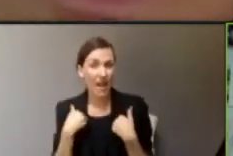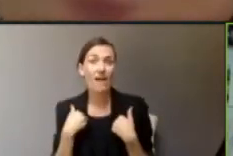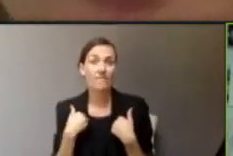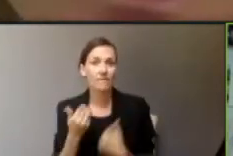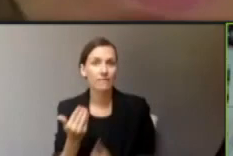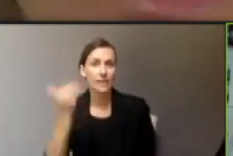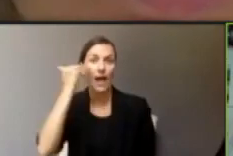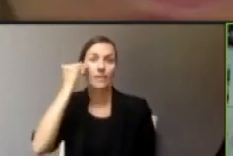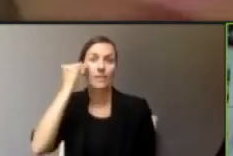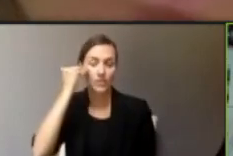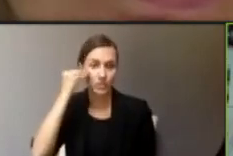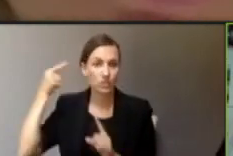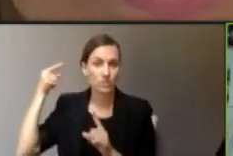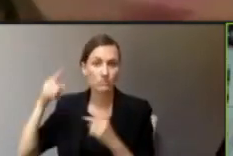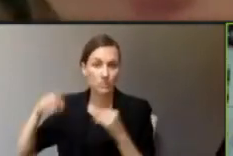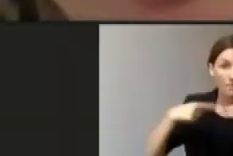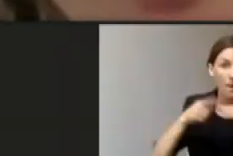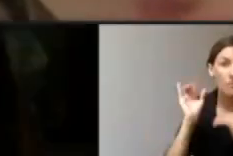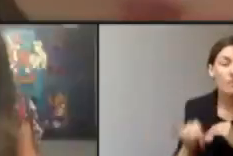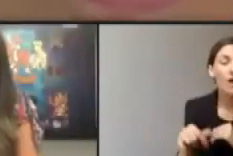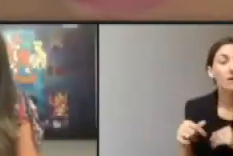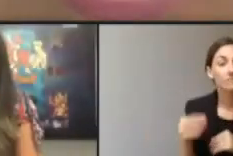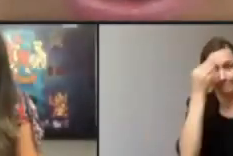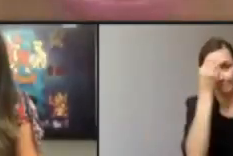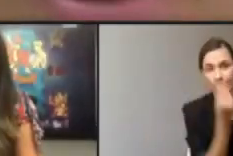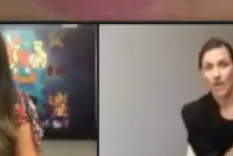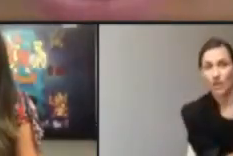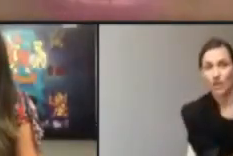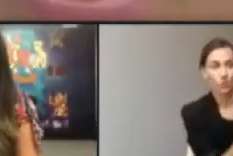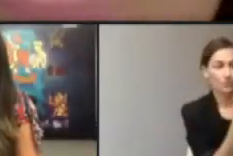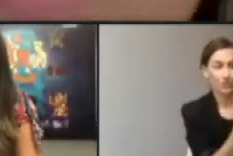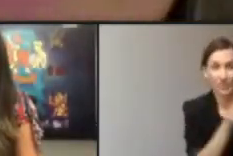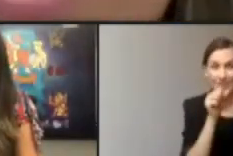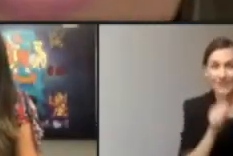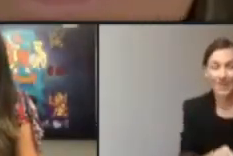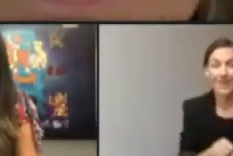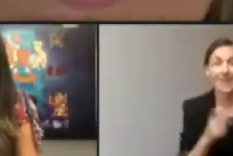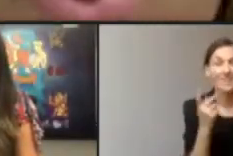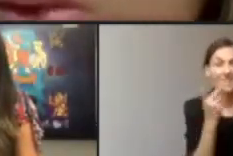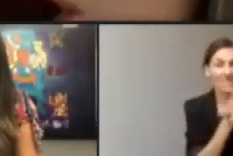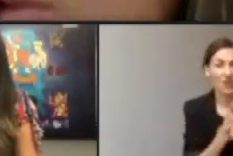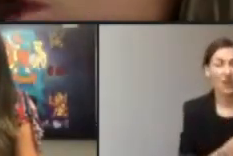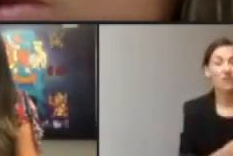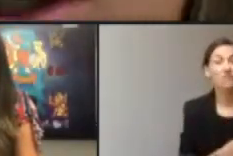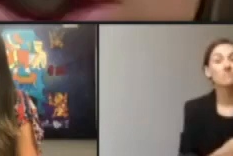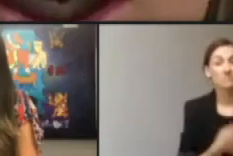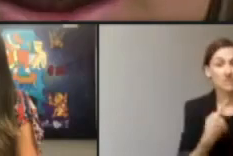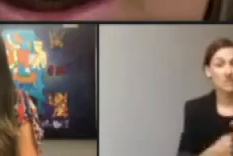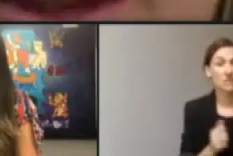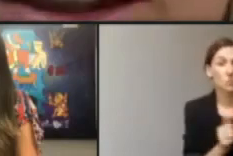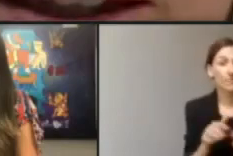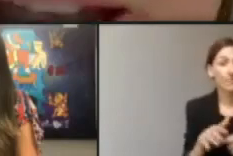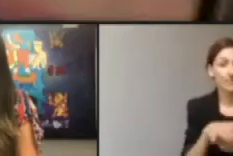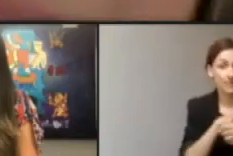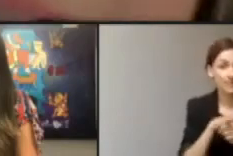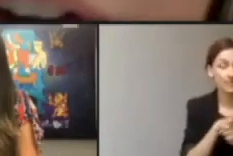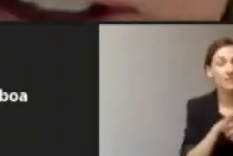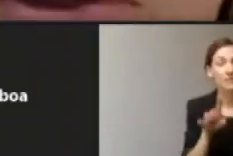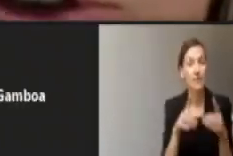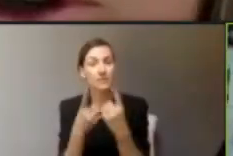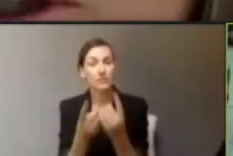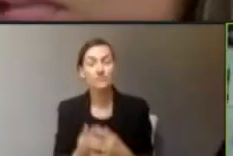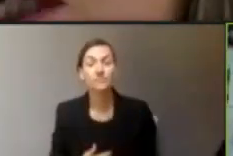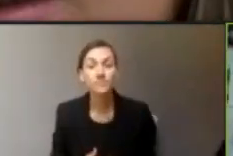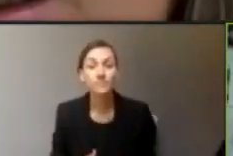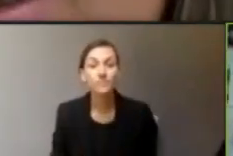knowledge of that, to please share that with her so that she can take that back to the district. There's one more question that's